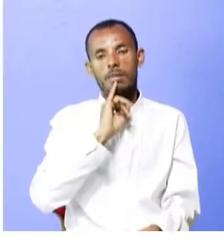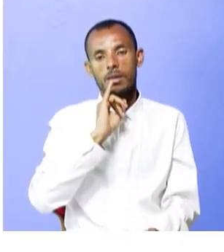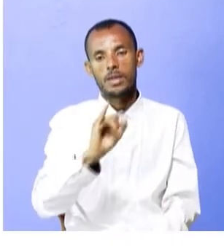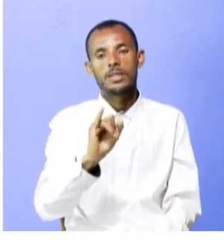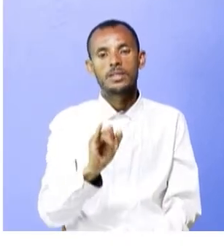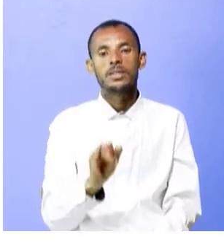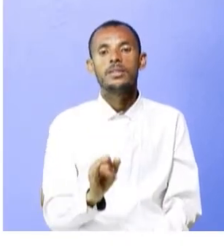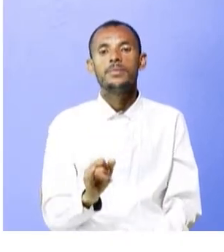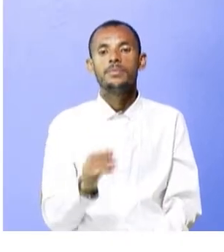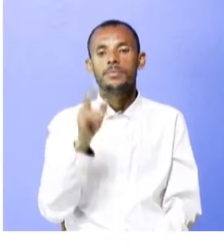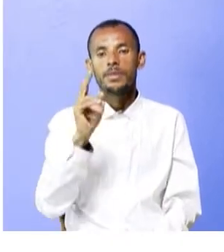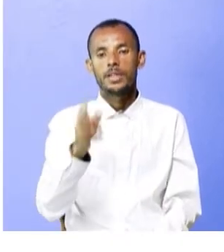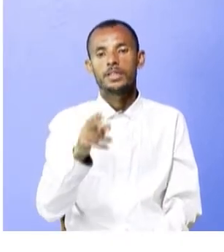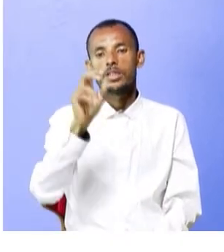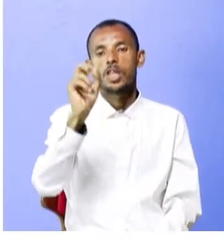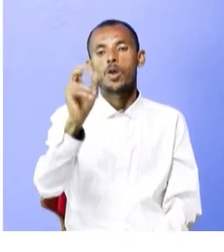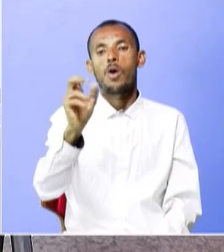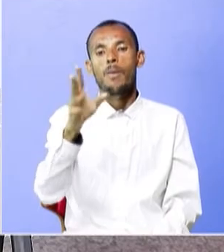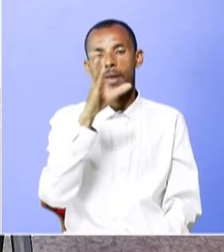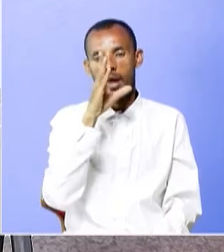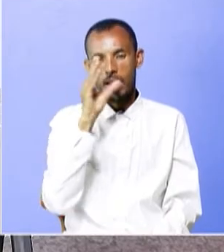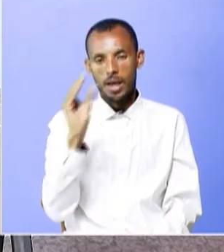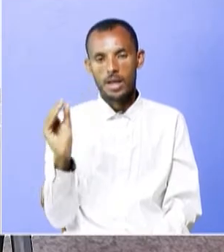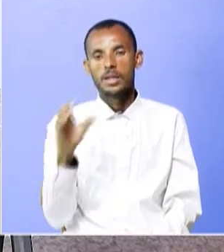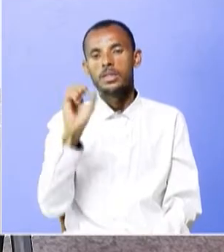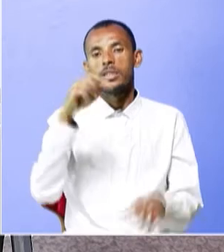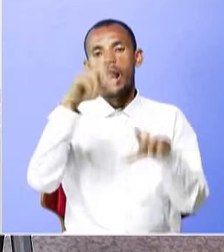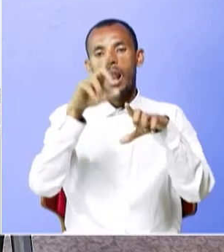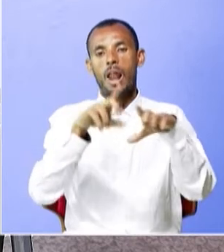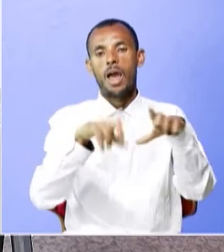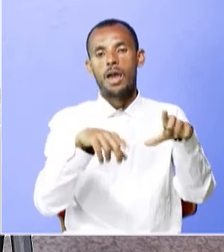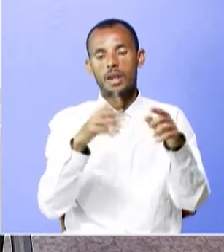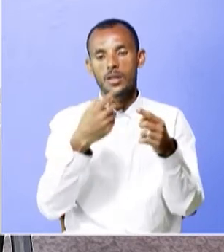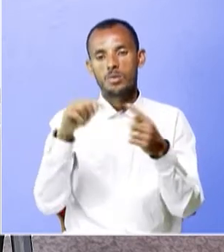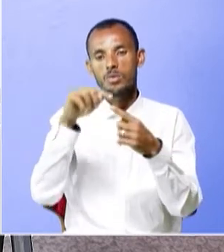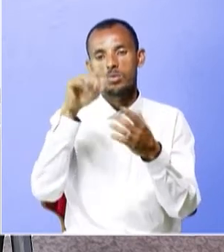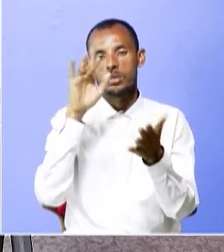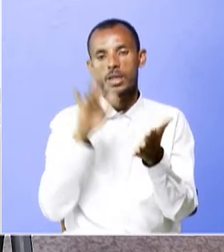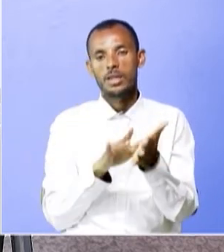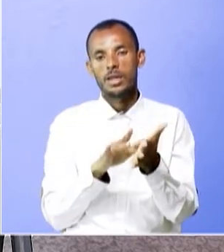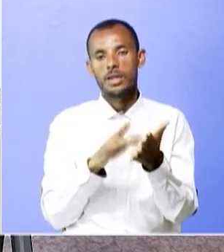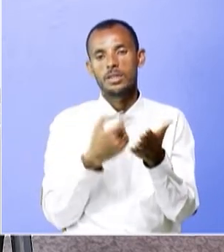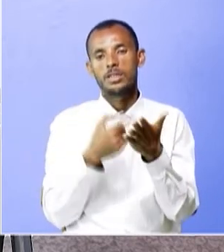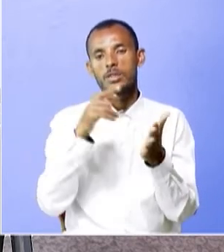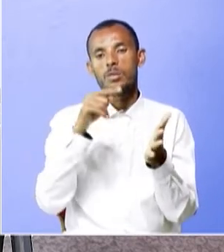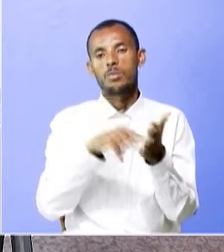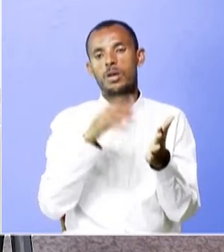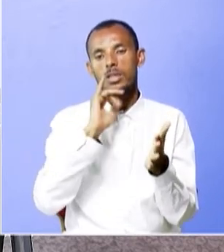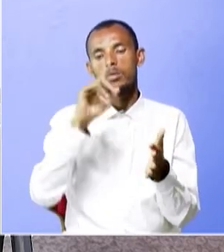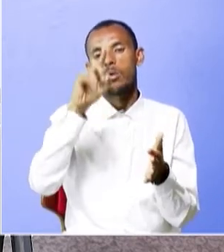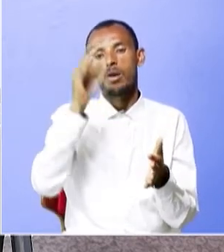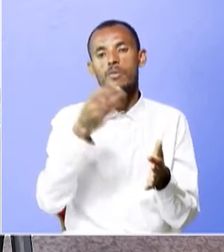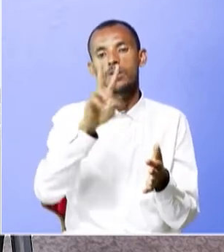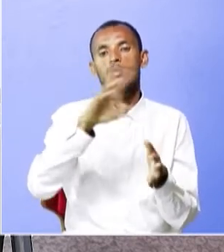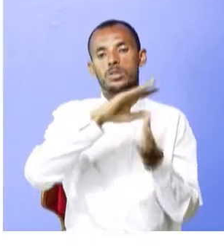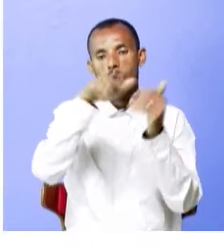it h, it's 12, and this segment from this center to this point is half of the